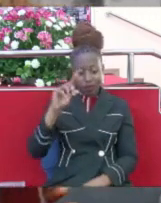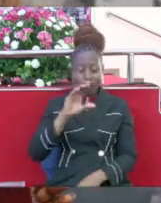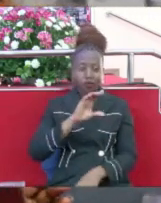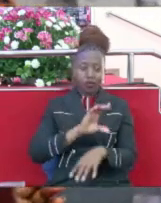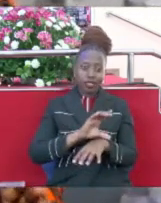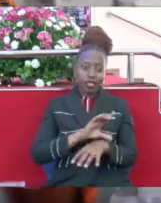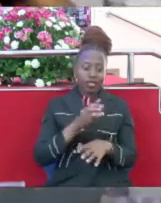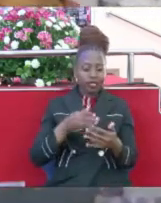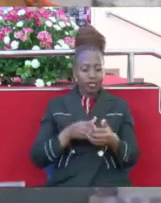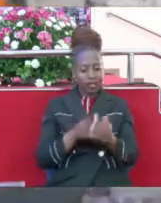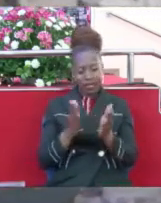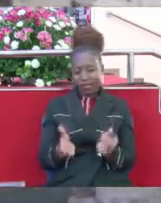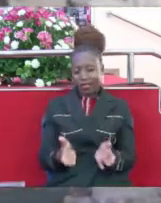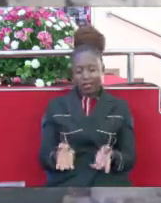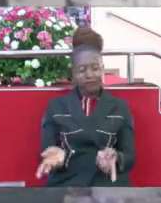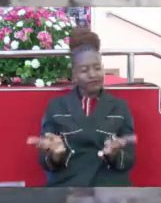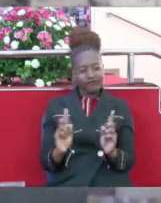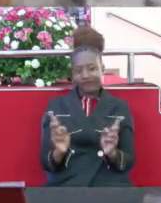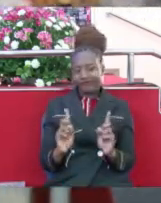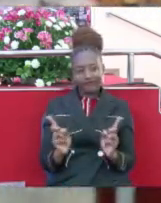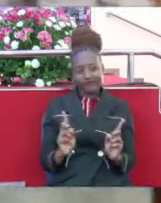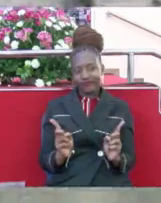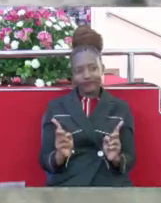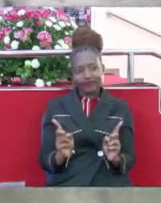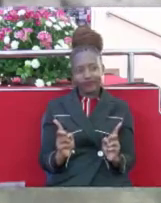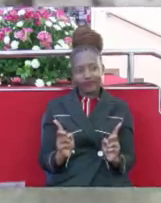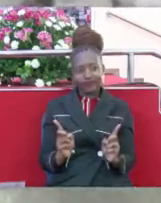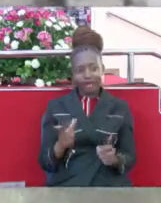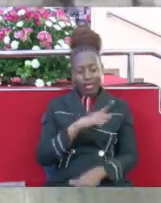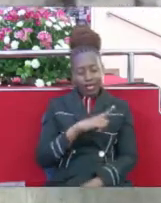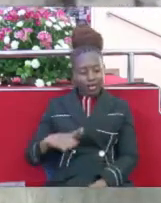leaders. What in essence I hear the Lord saying this morning